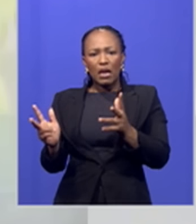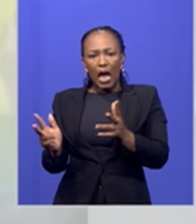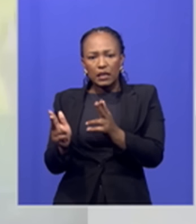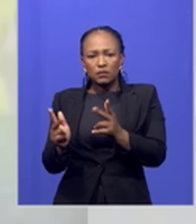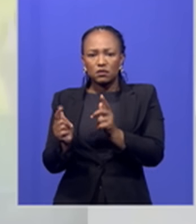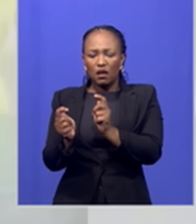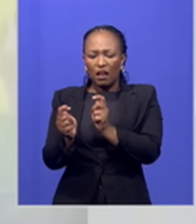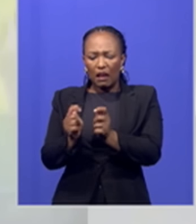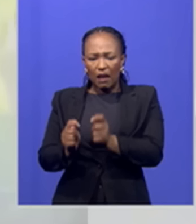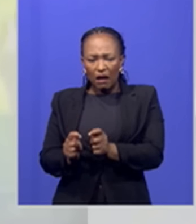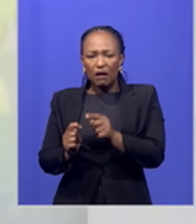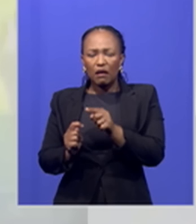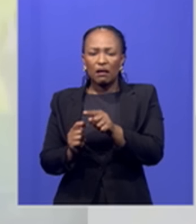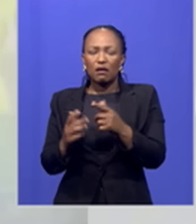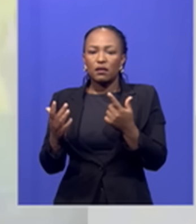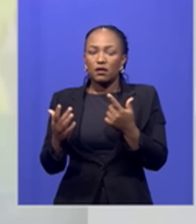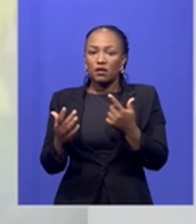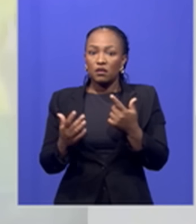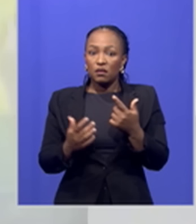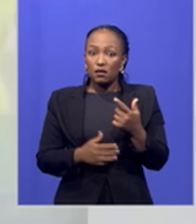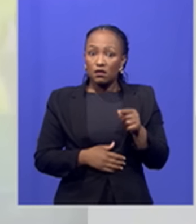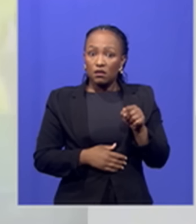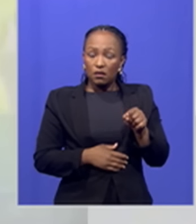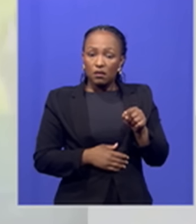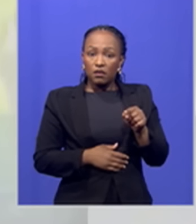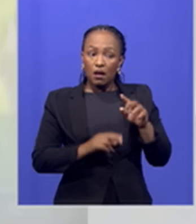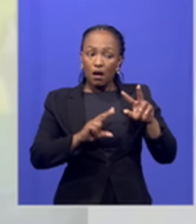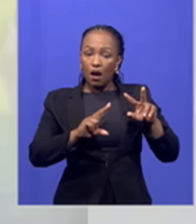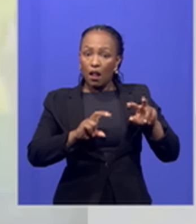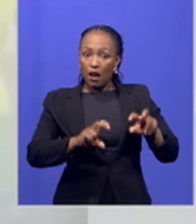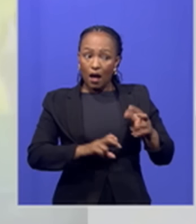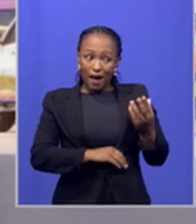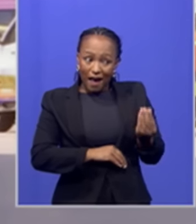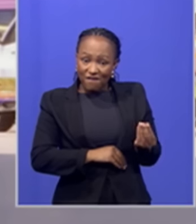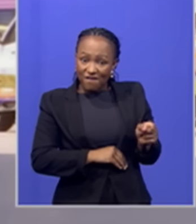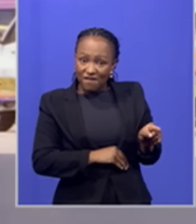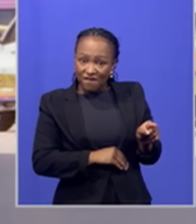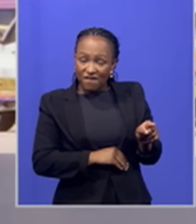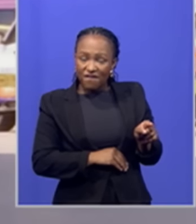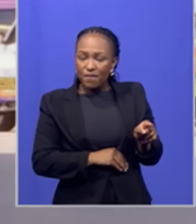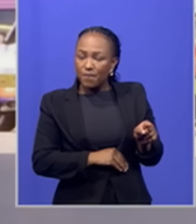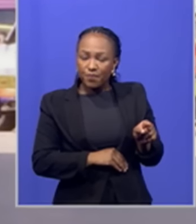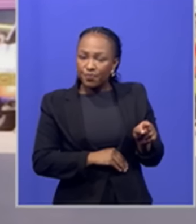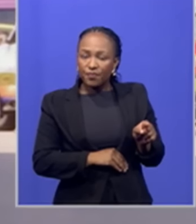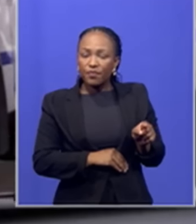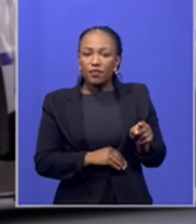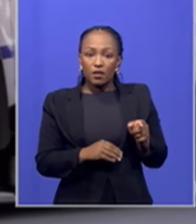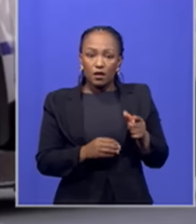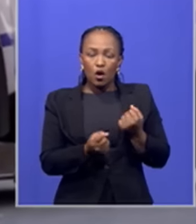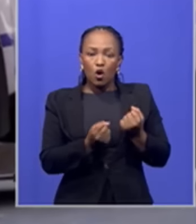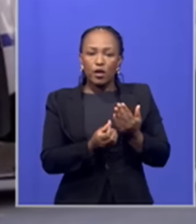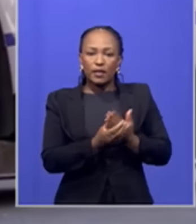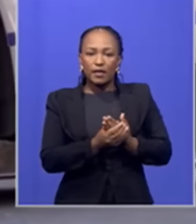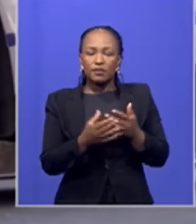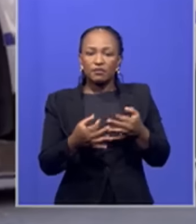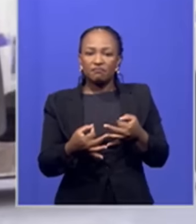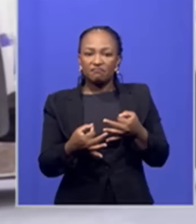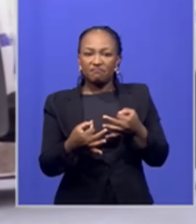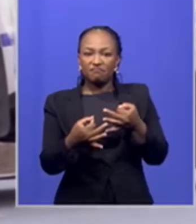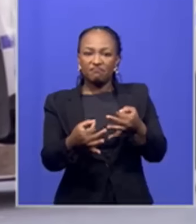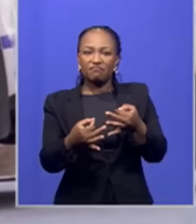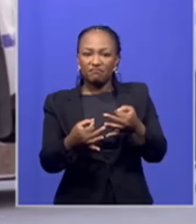sentle mme gape ga se tseo motlhankedi wa dipatlisiso a nang le tsona. Kgetsi e buseditswe morago go fitlhelela